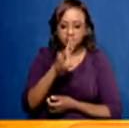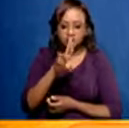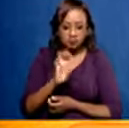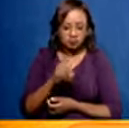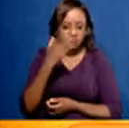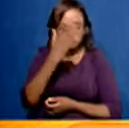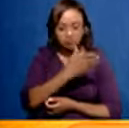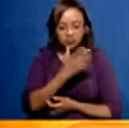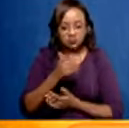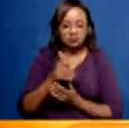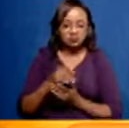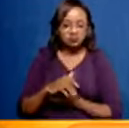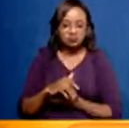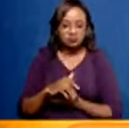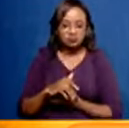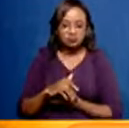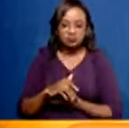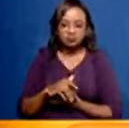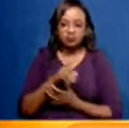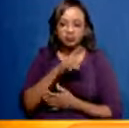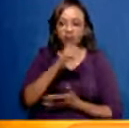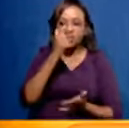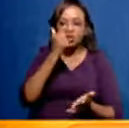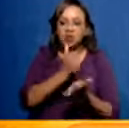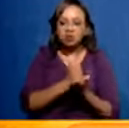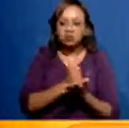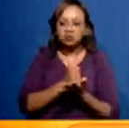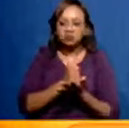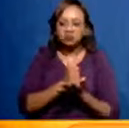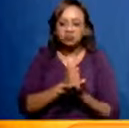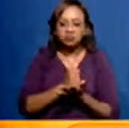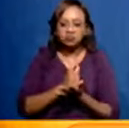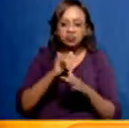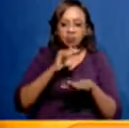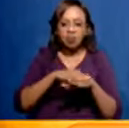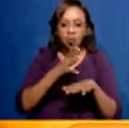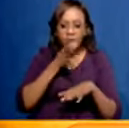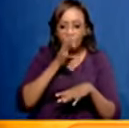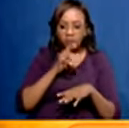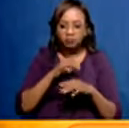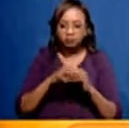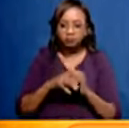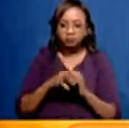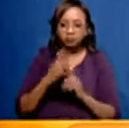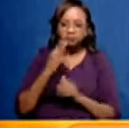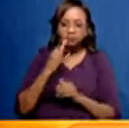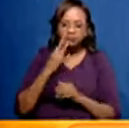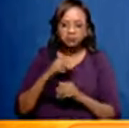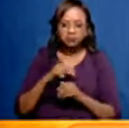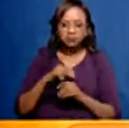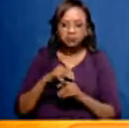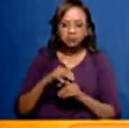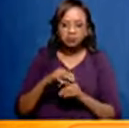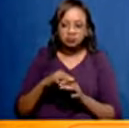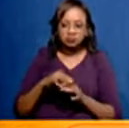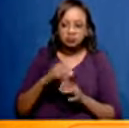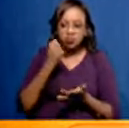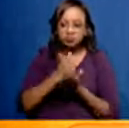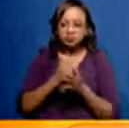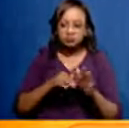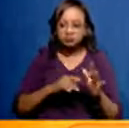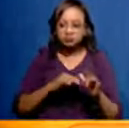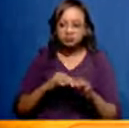Jeff, is a floating office. It's floating on the water. Every day the office goes up 2 meters and it goes down 2 meters.